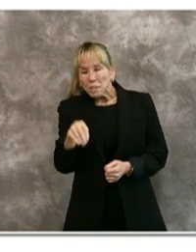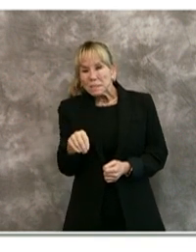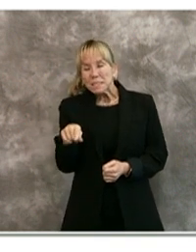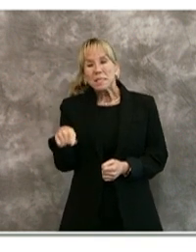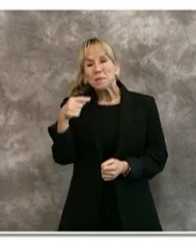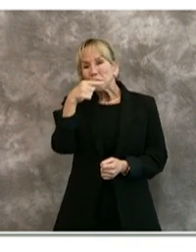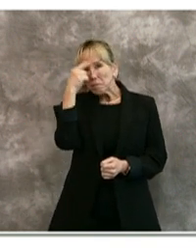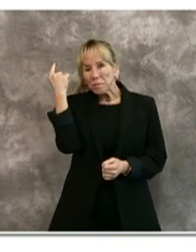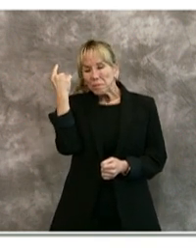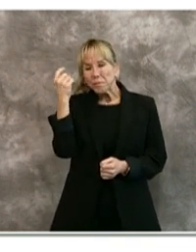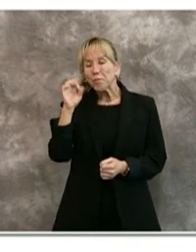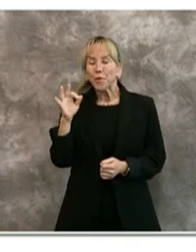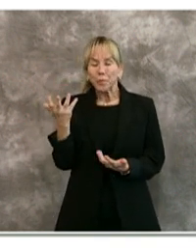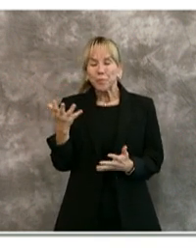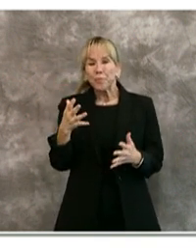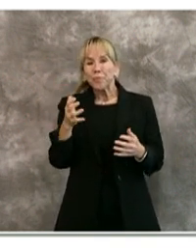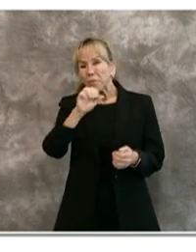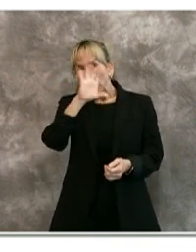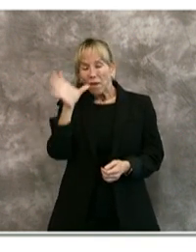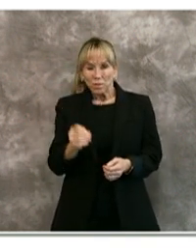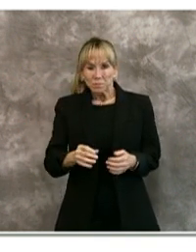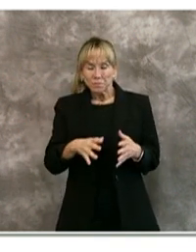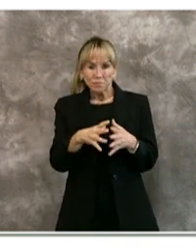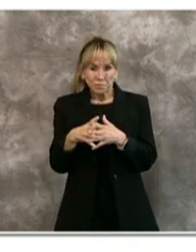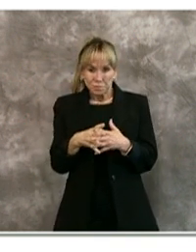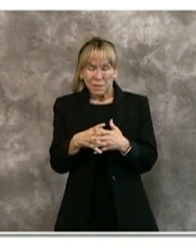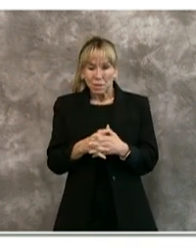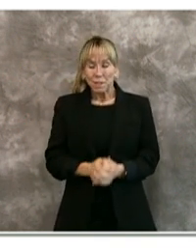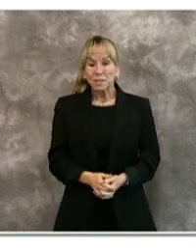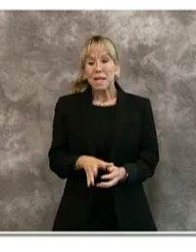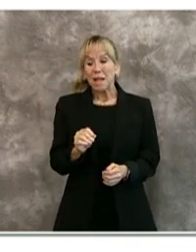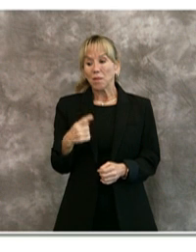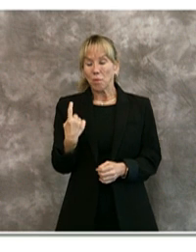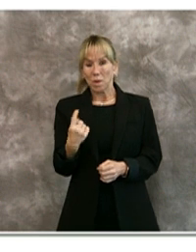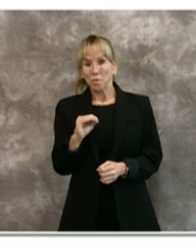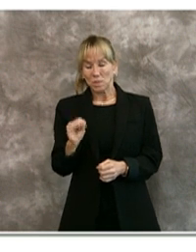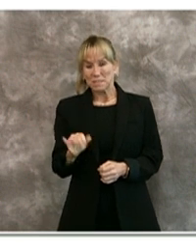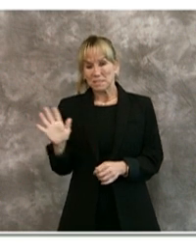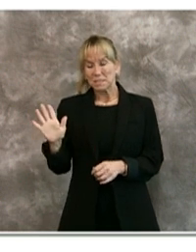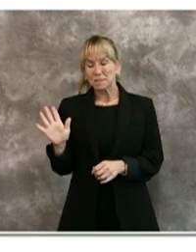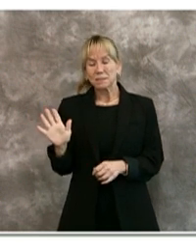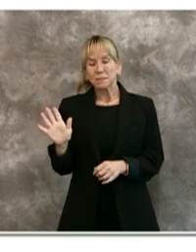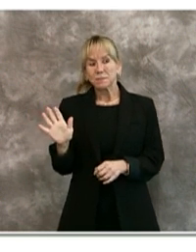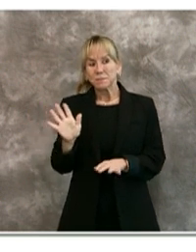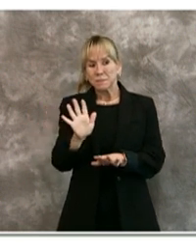are Black or African American, and 1 or 0.3% is Native Hawaiian